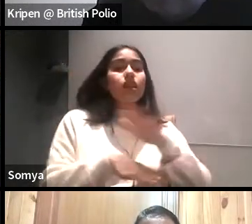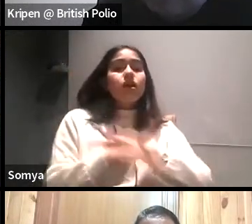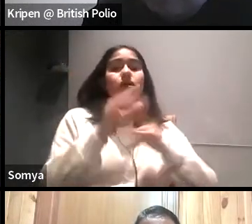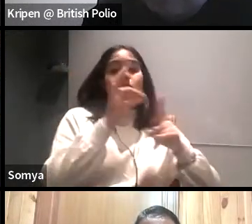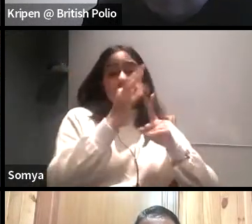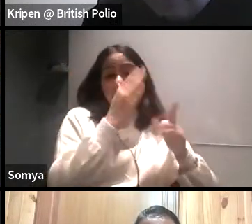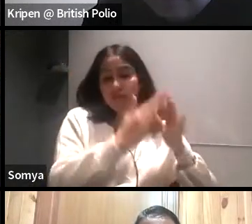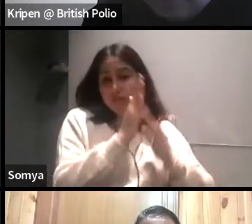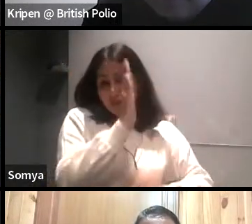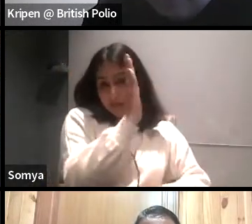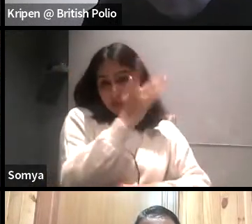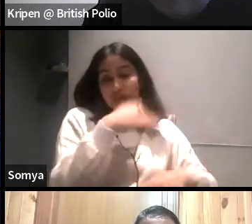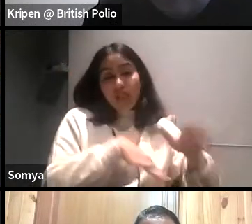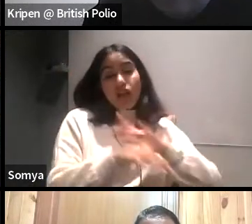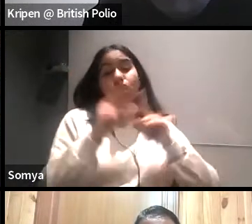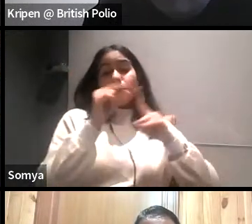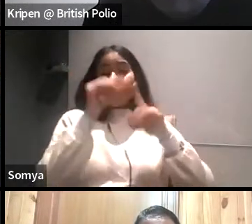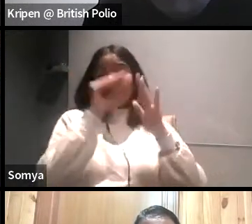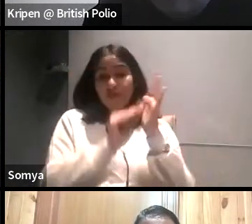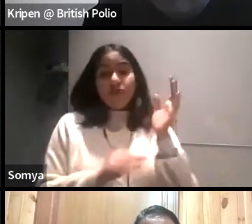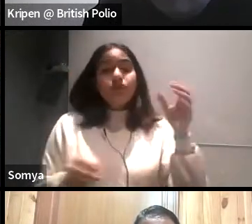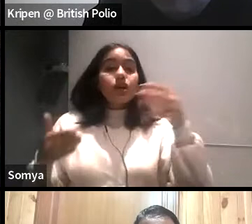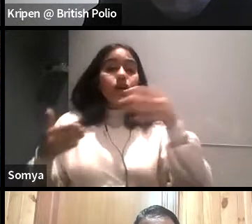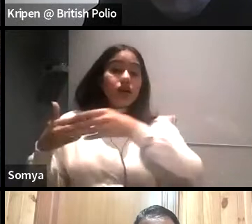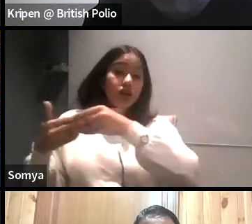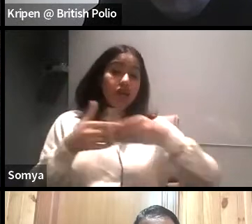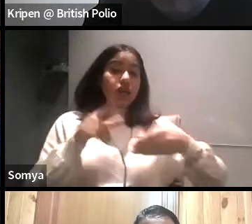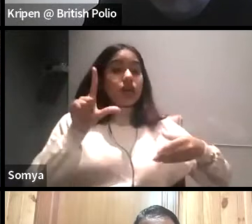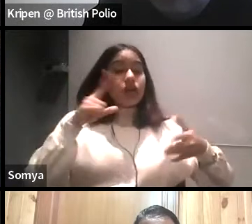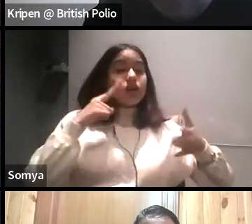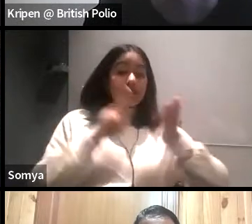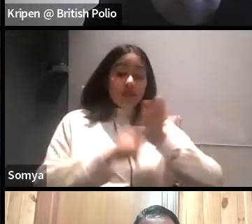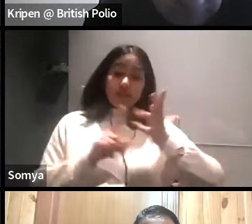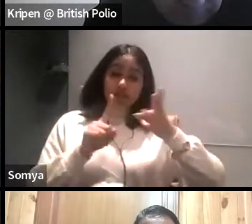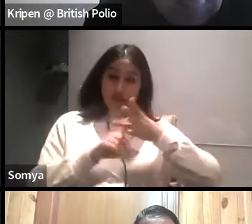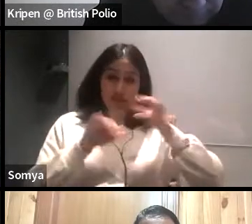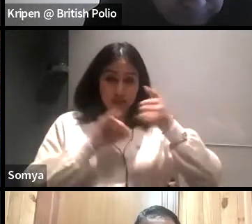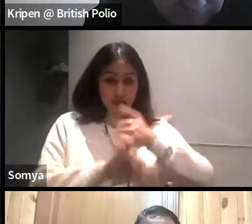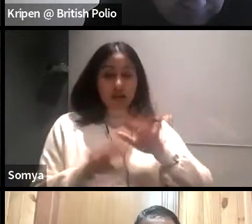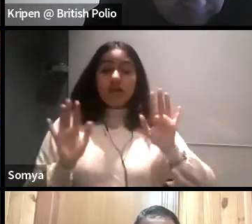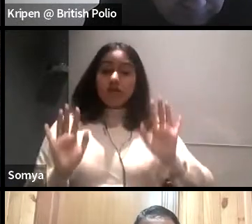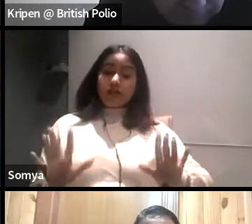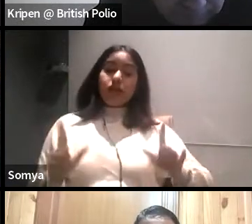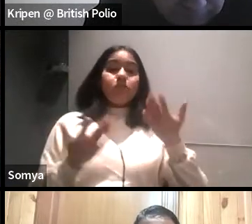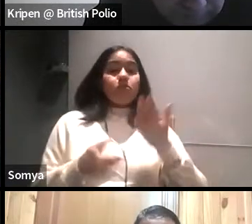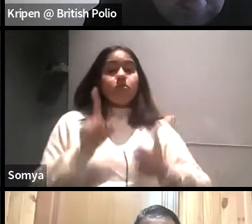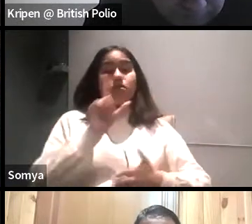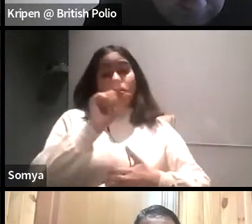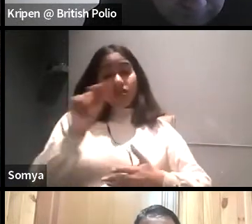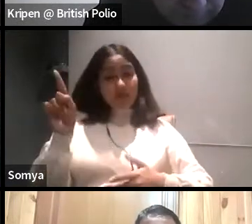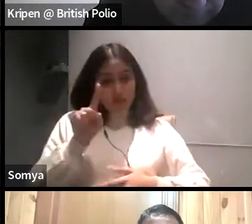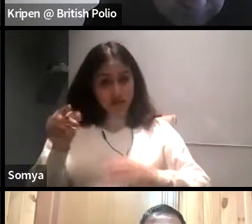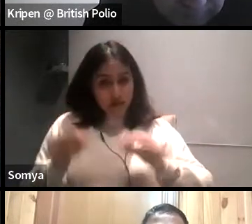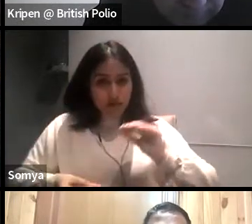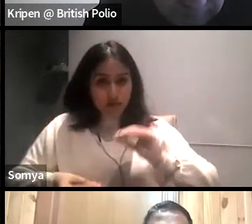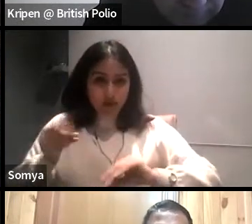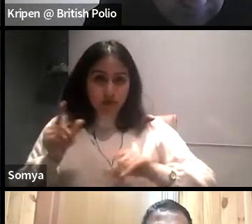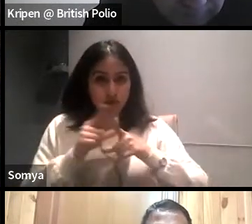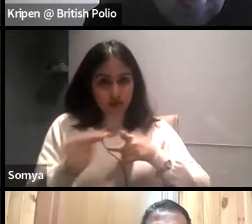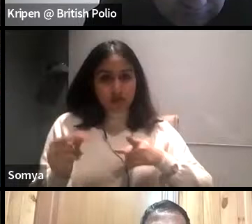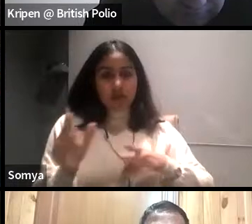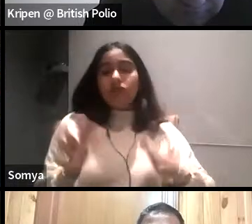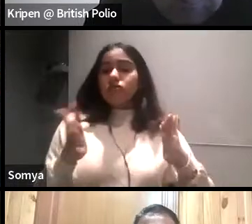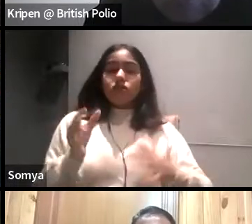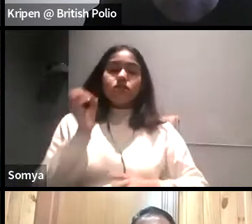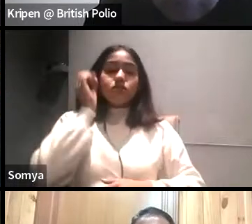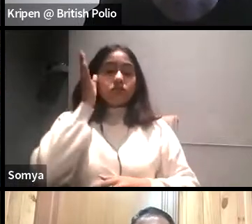the government. A lot of policies and guidelines are there, which is not being utilized 100%. So we build that